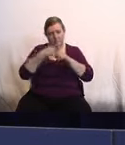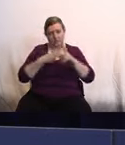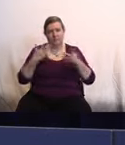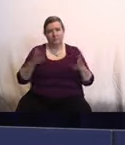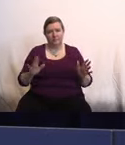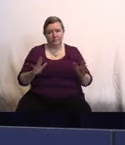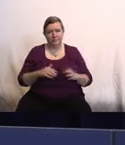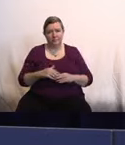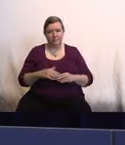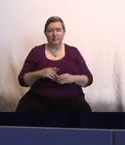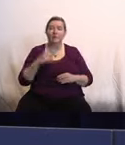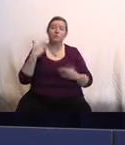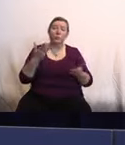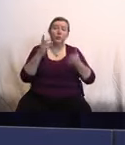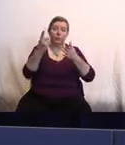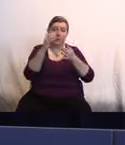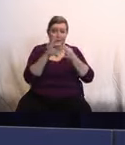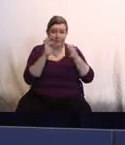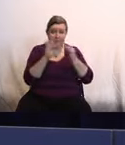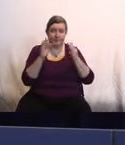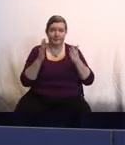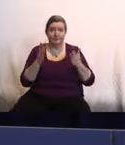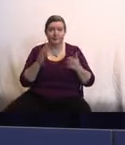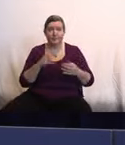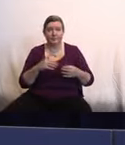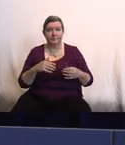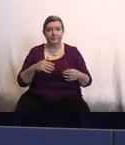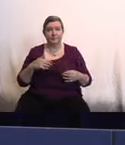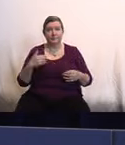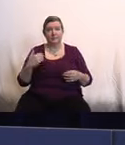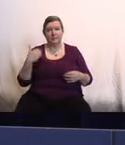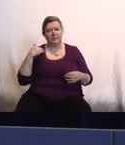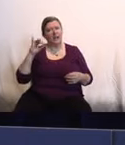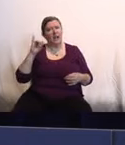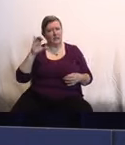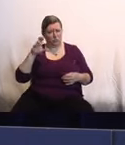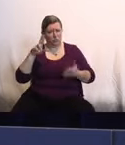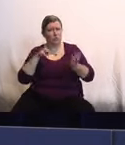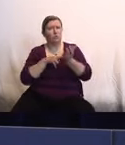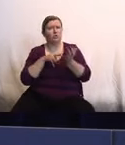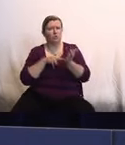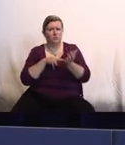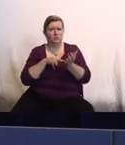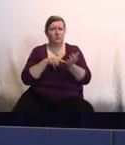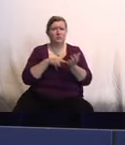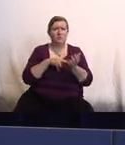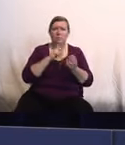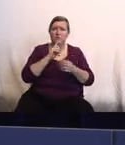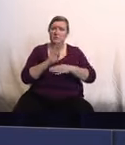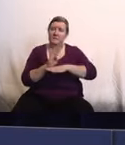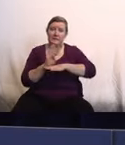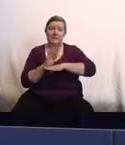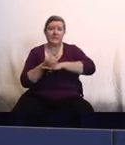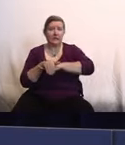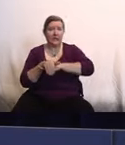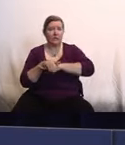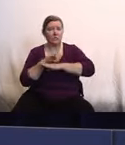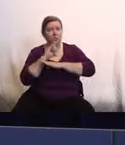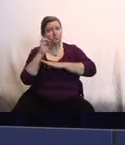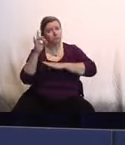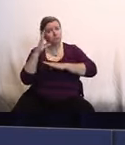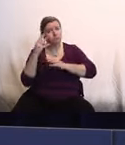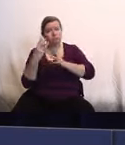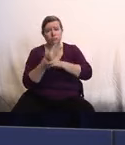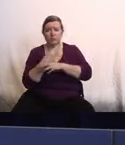I was an intensive care nurse, my busiest night and worst night